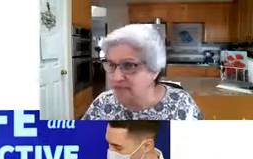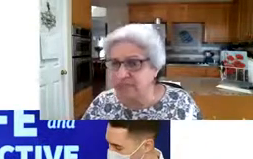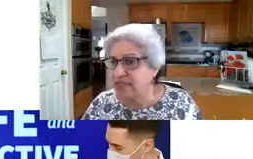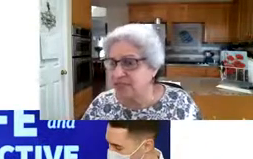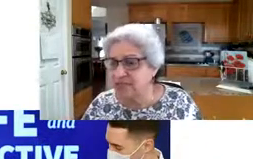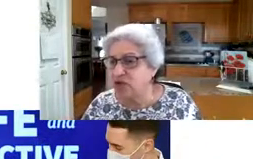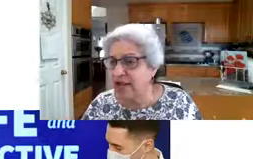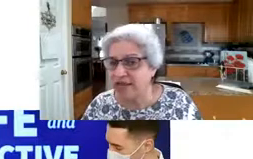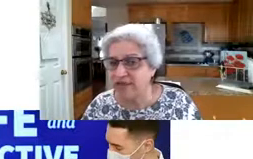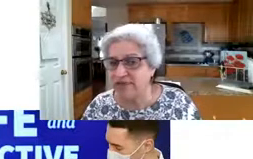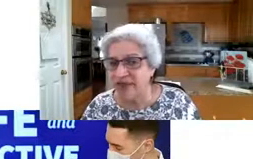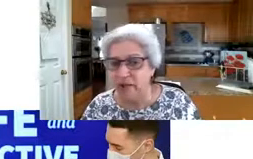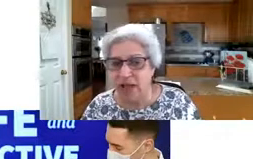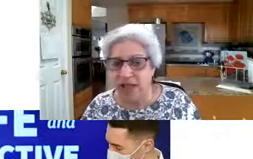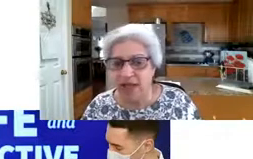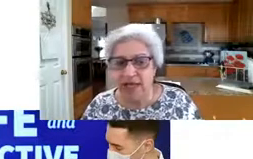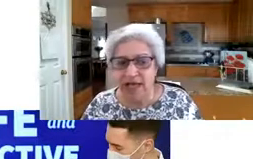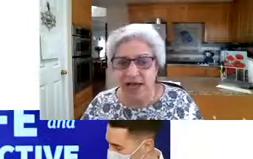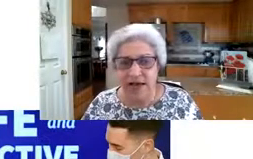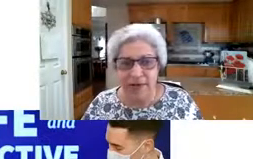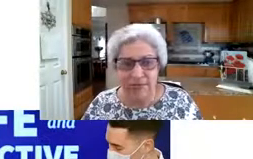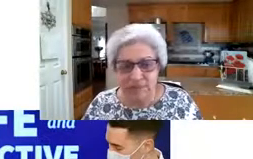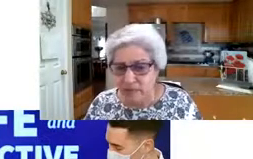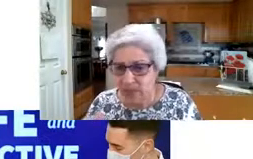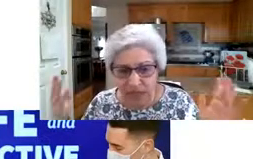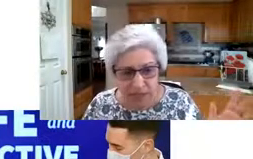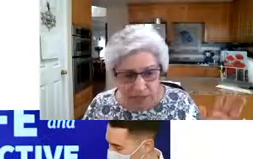they disintegrate and fade away.